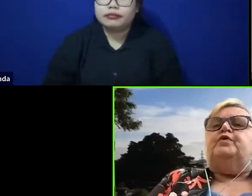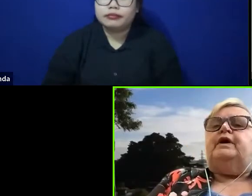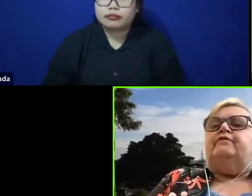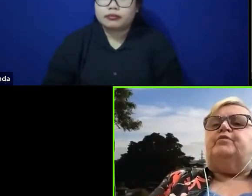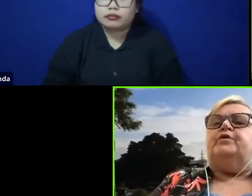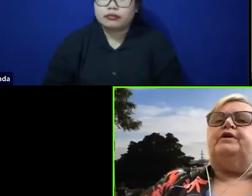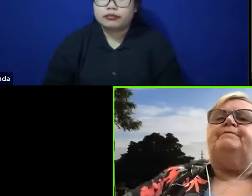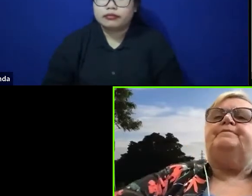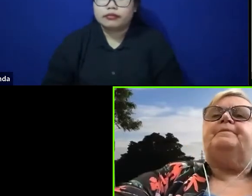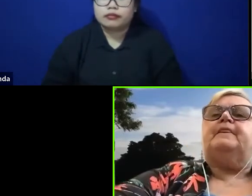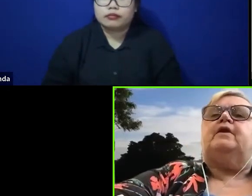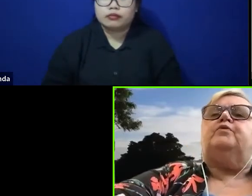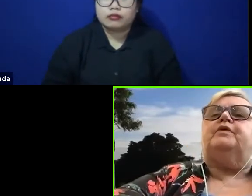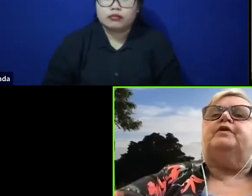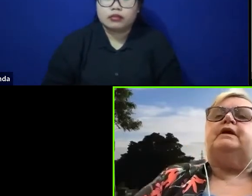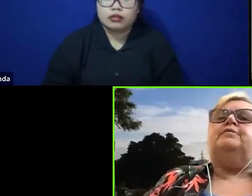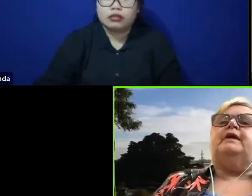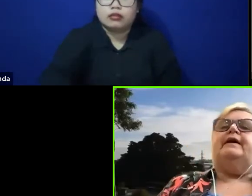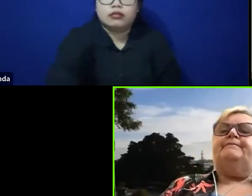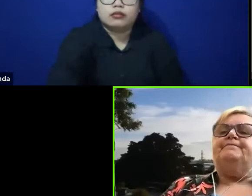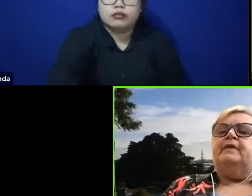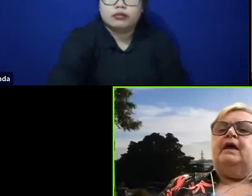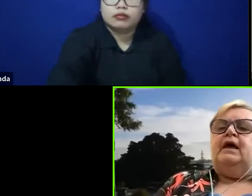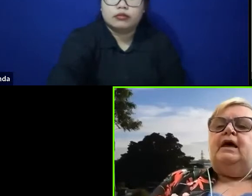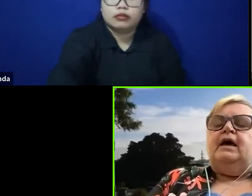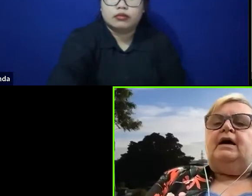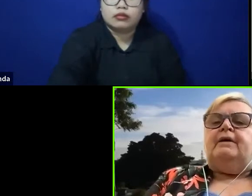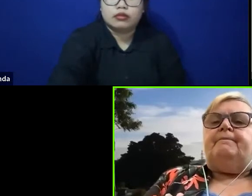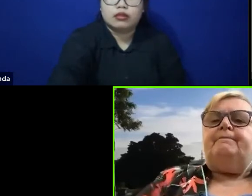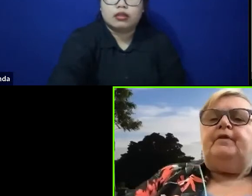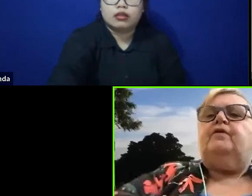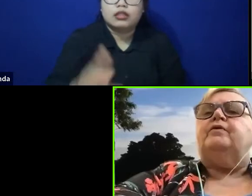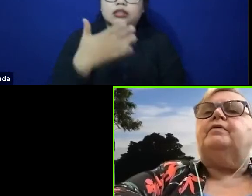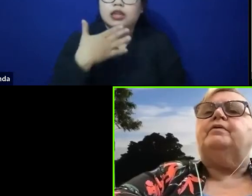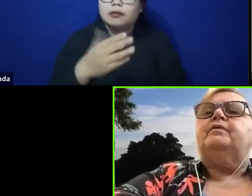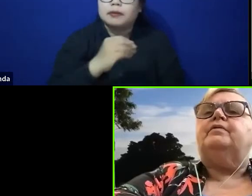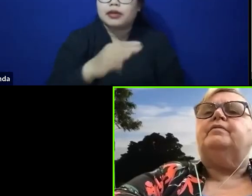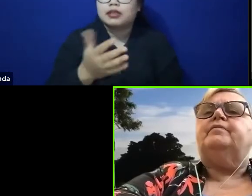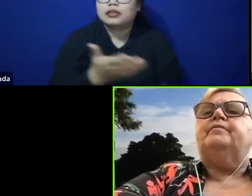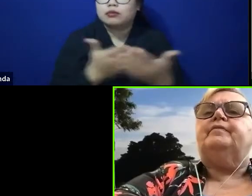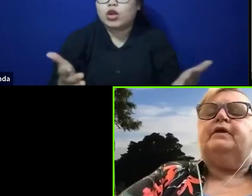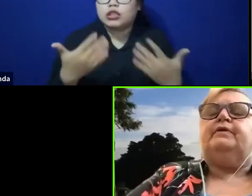Good morning, everybody. Hope you can hear me now.